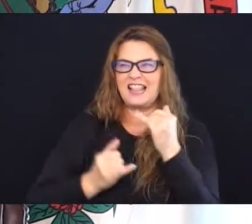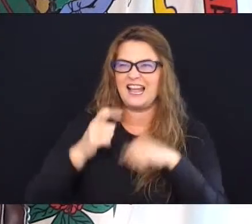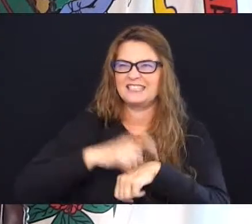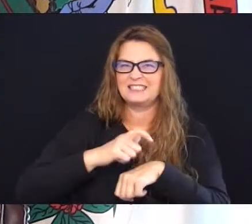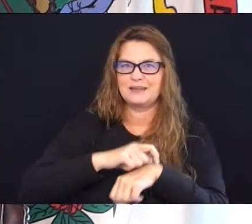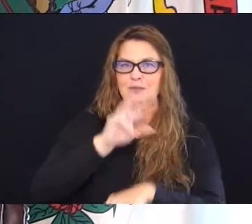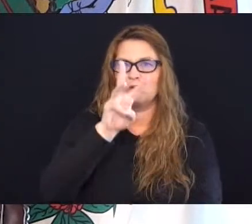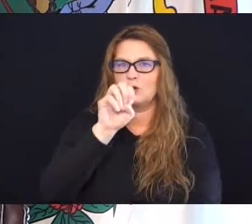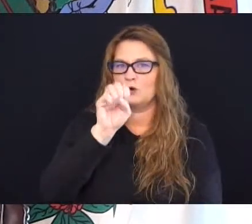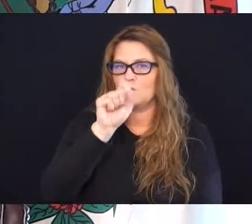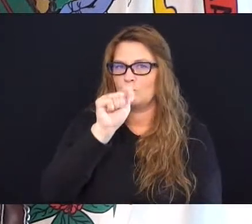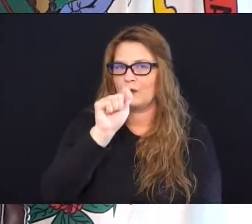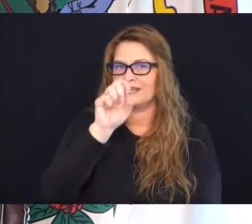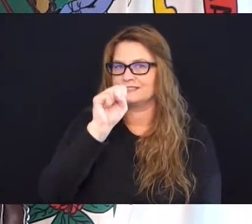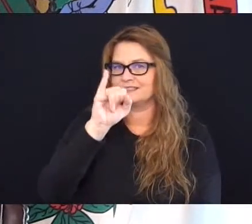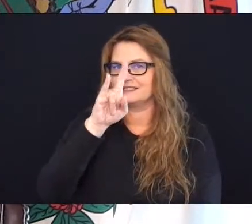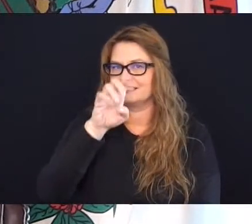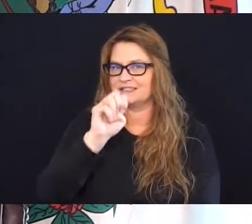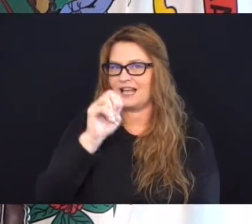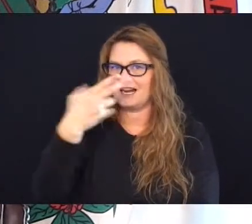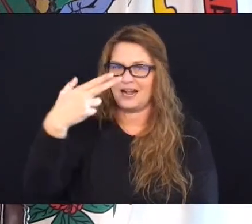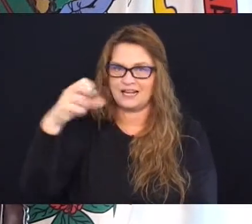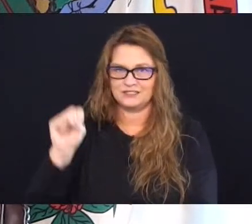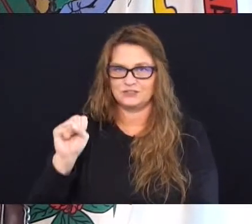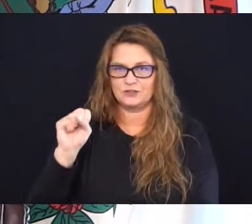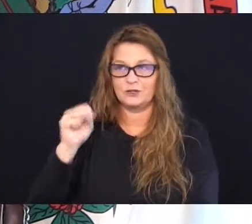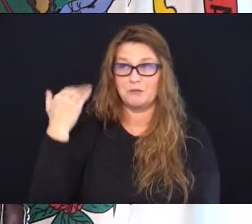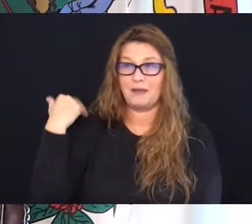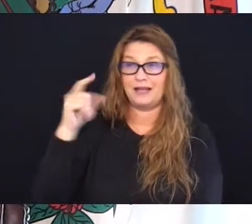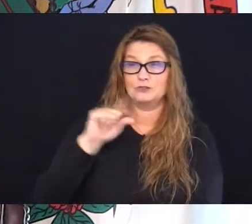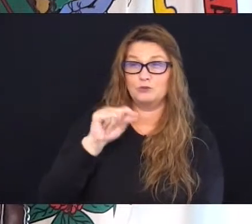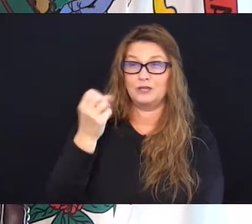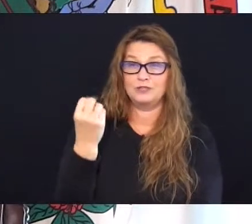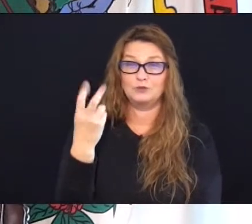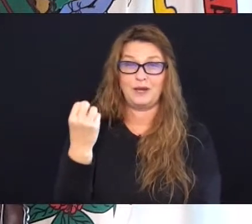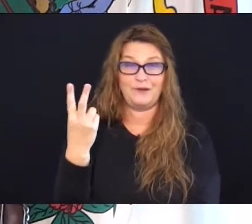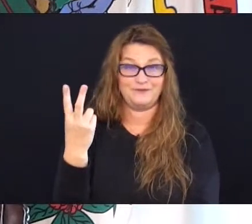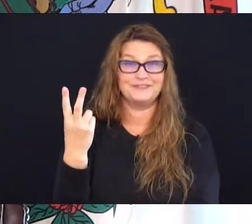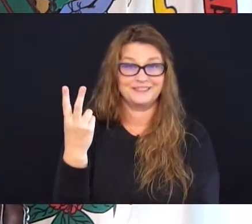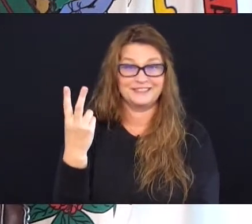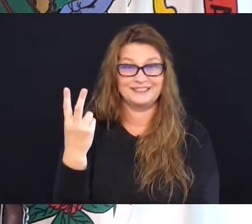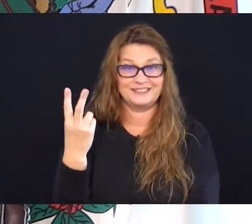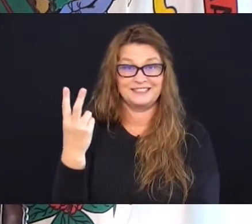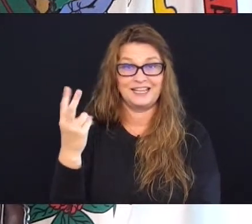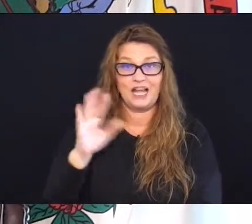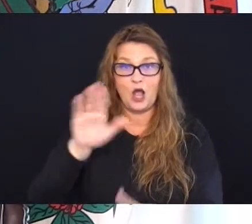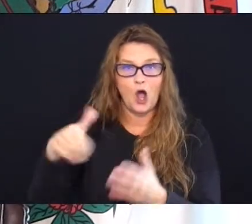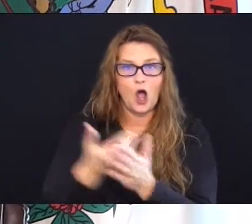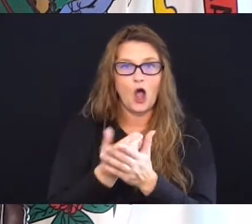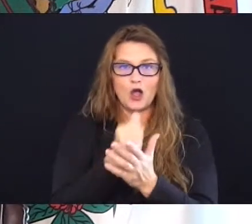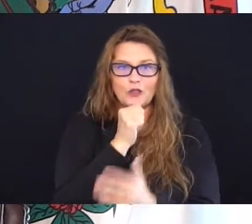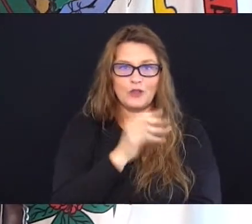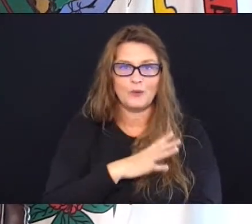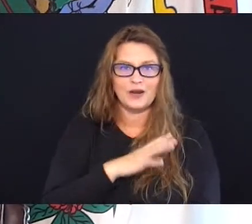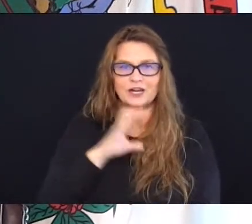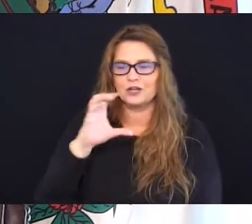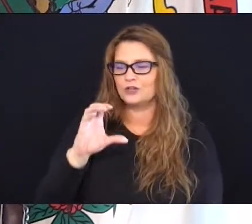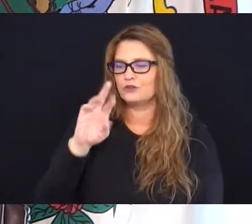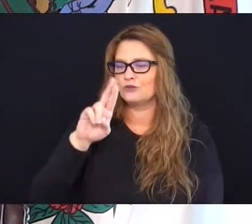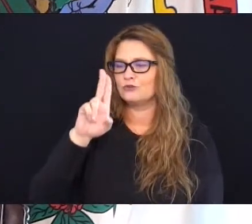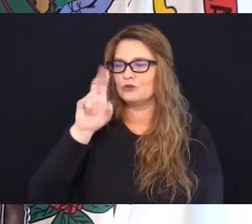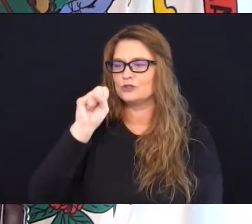by Westside High School in 2012, and so to all the Lady